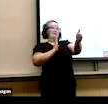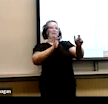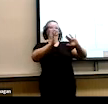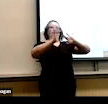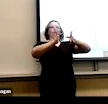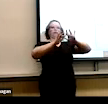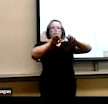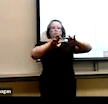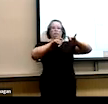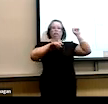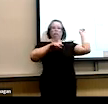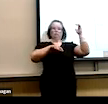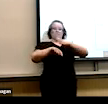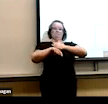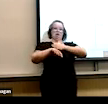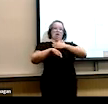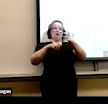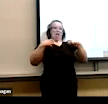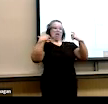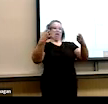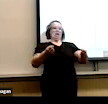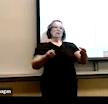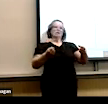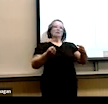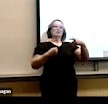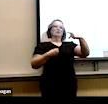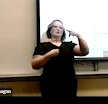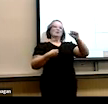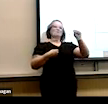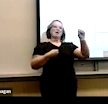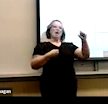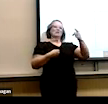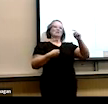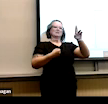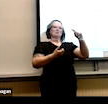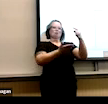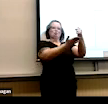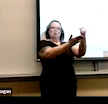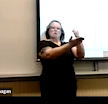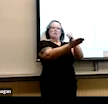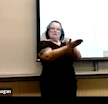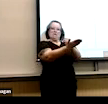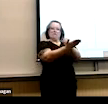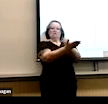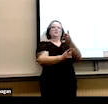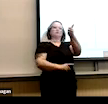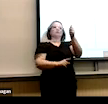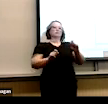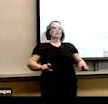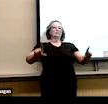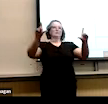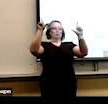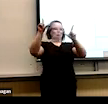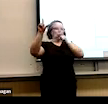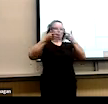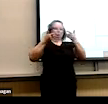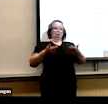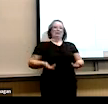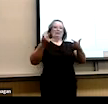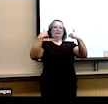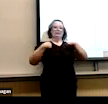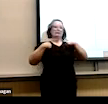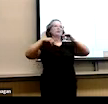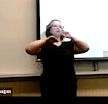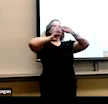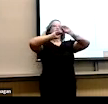of pre-made things where people can go through and populate information about themselves, or the provider could populate information